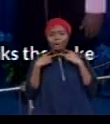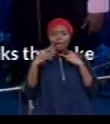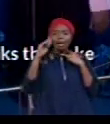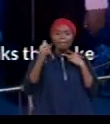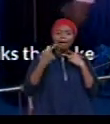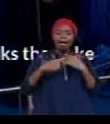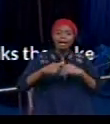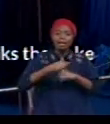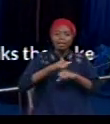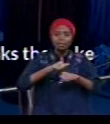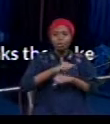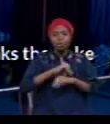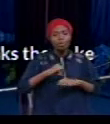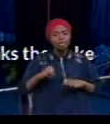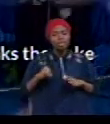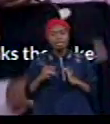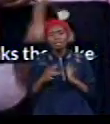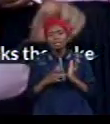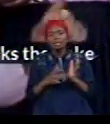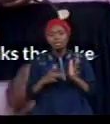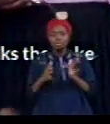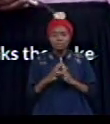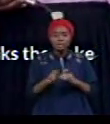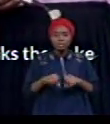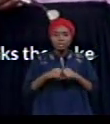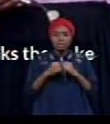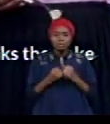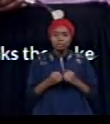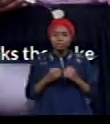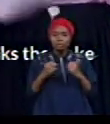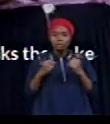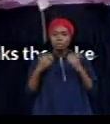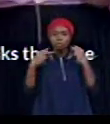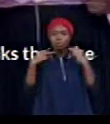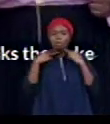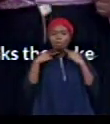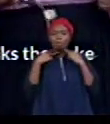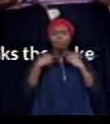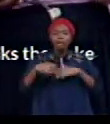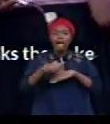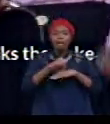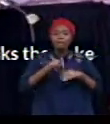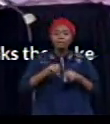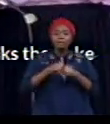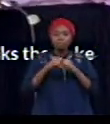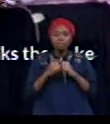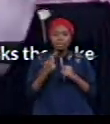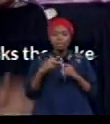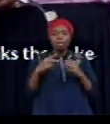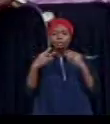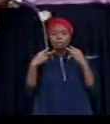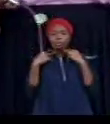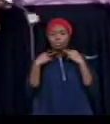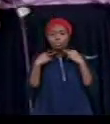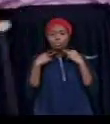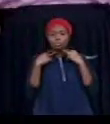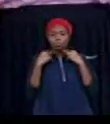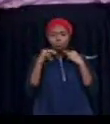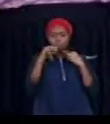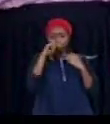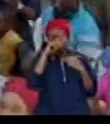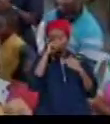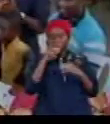yoke. By the anointing, yokes are broken. Anointing breaks the yoke. Anointing breaks